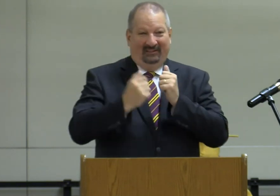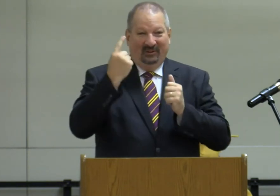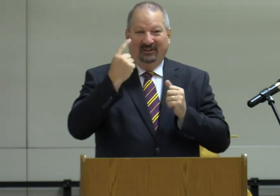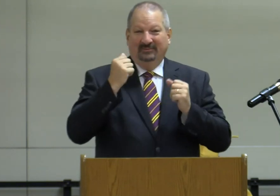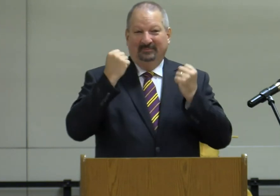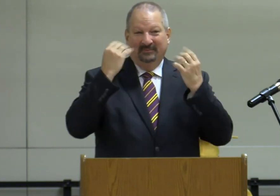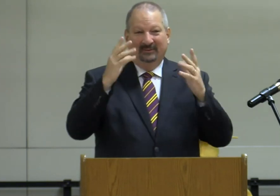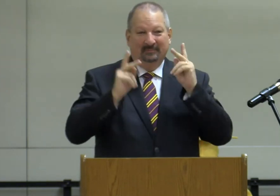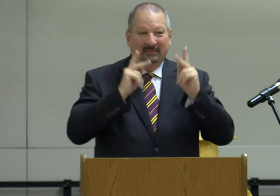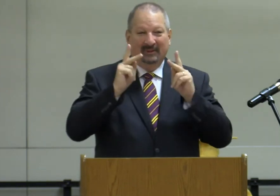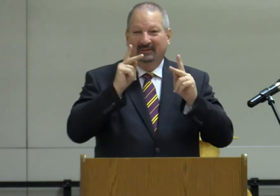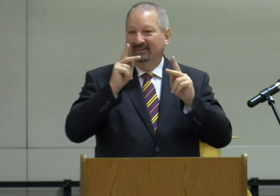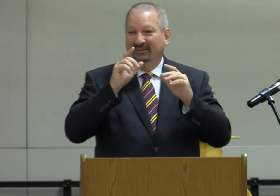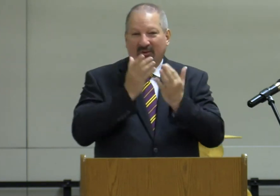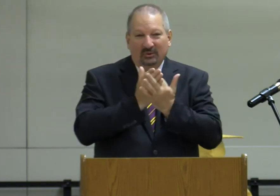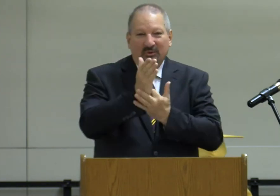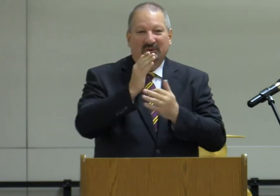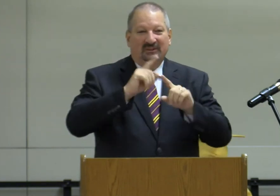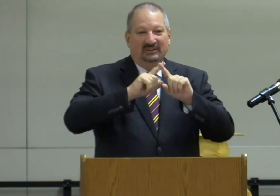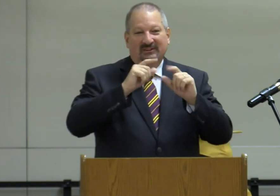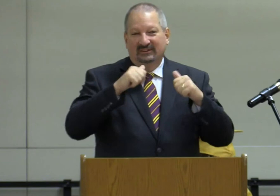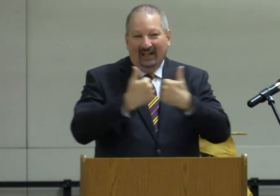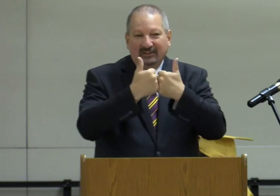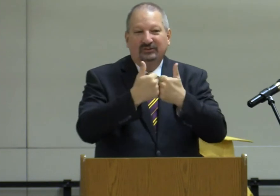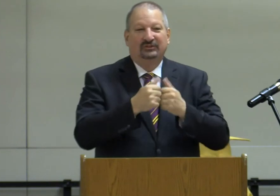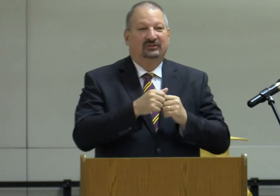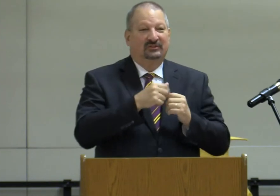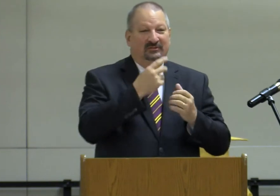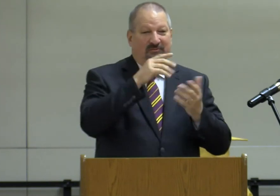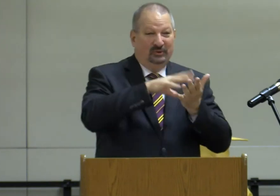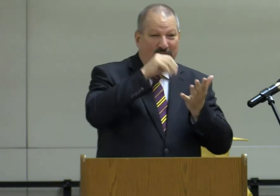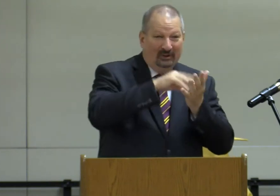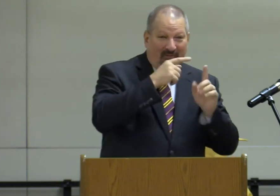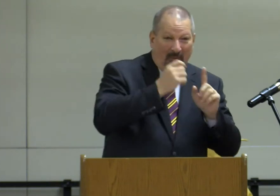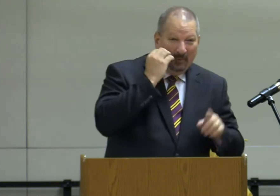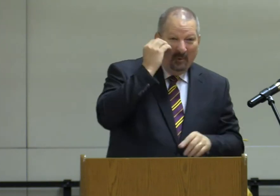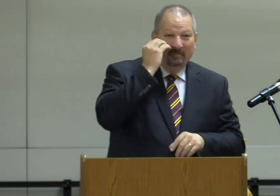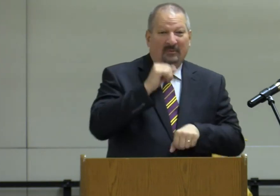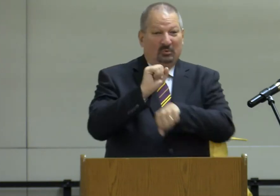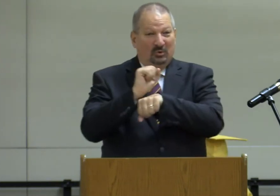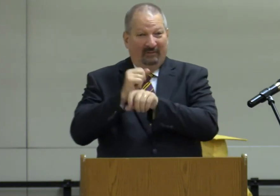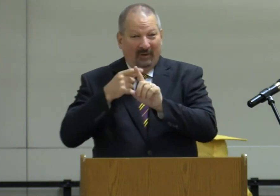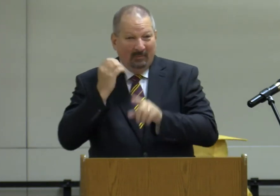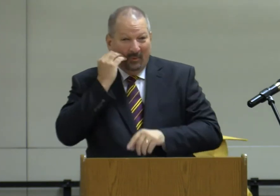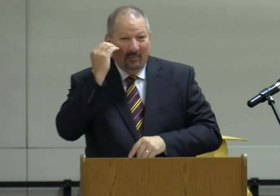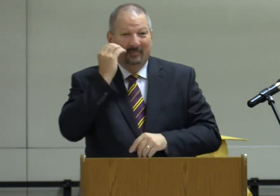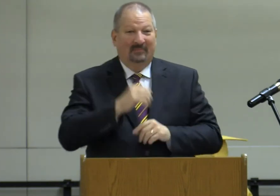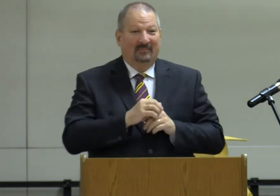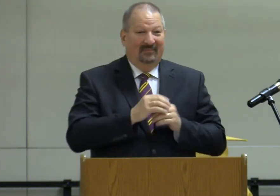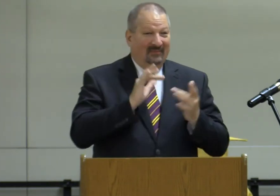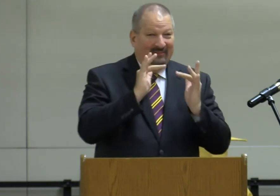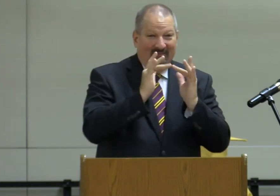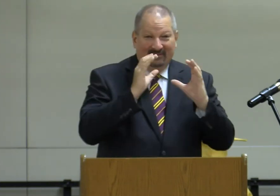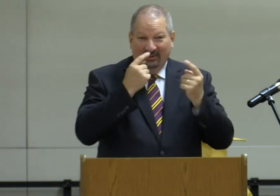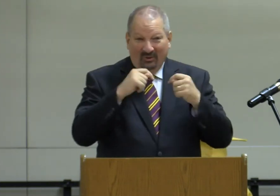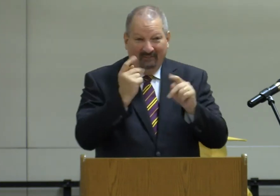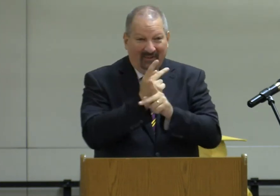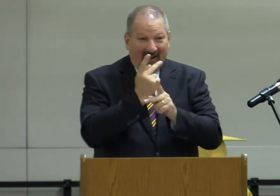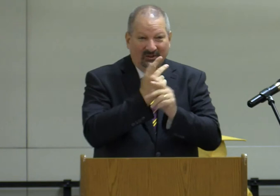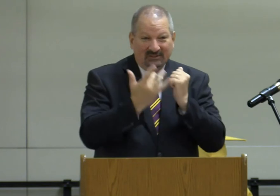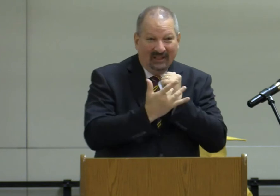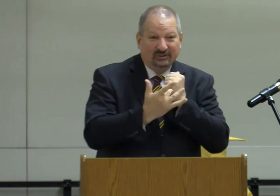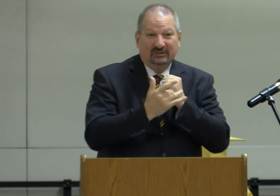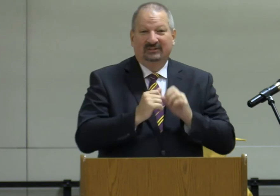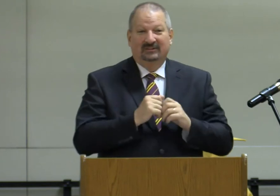This has been a very difficult year for everyone. There have been many challenges, those working and learning